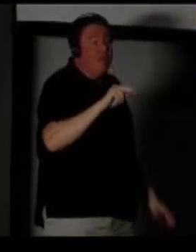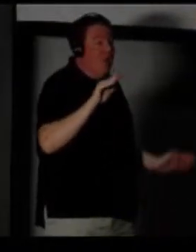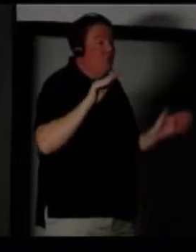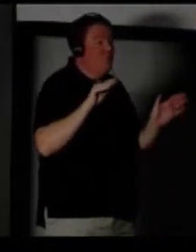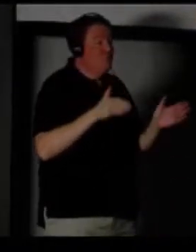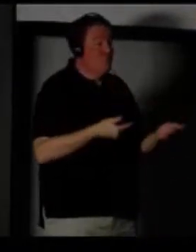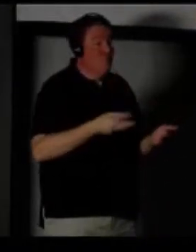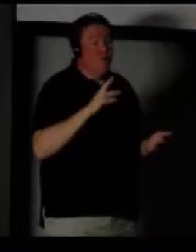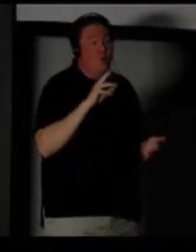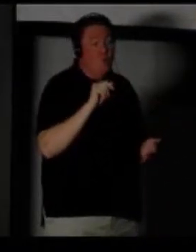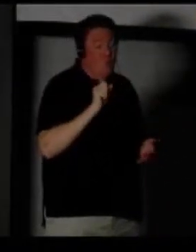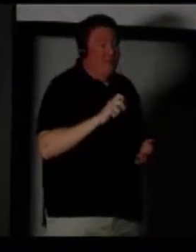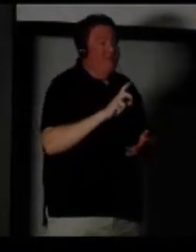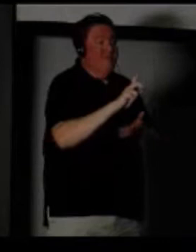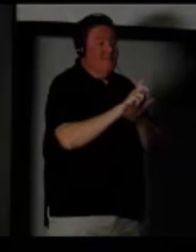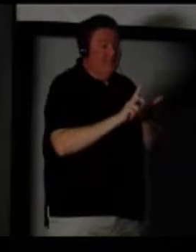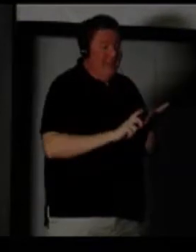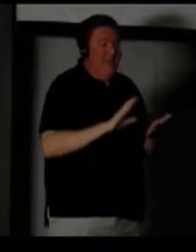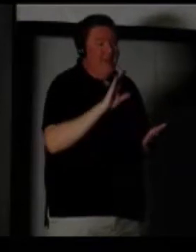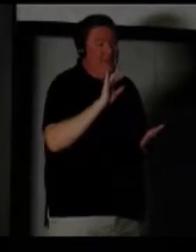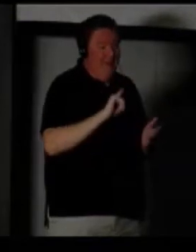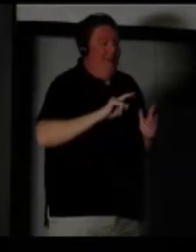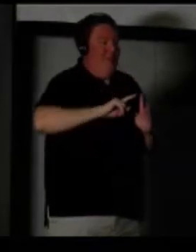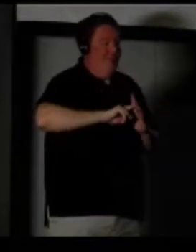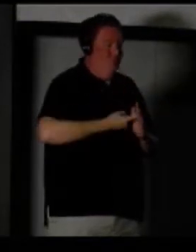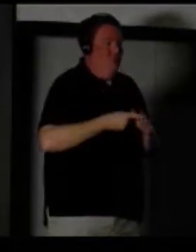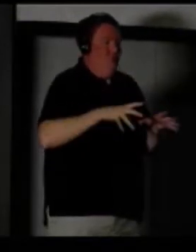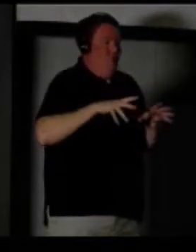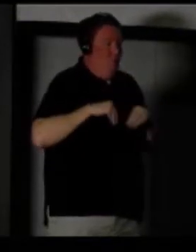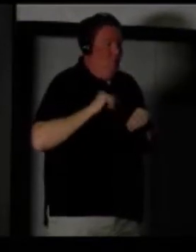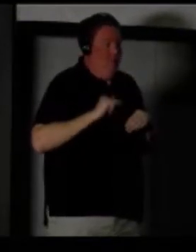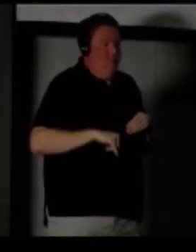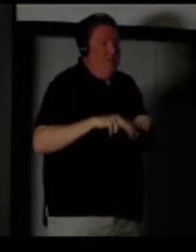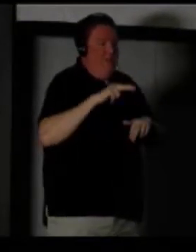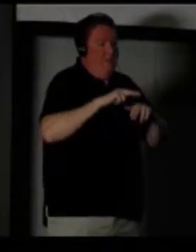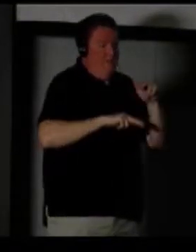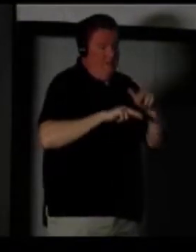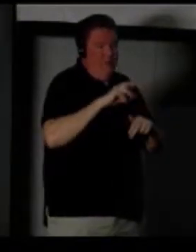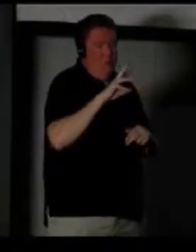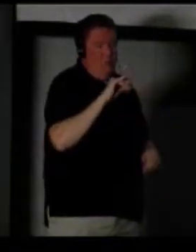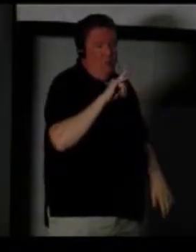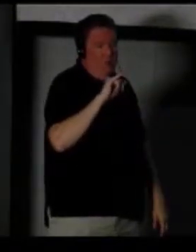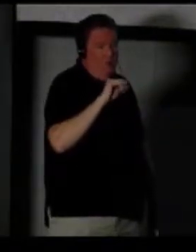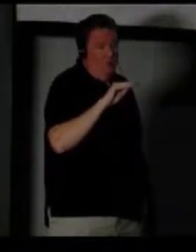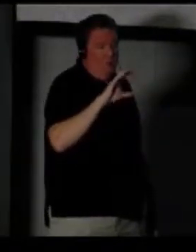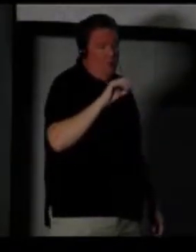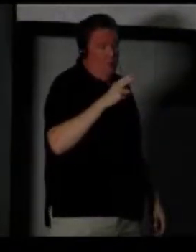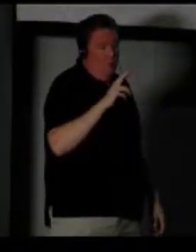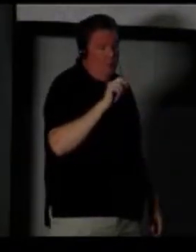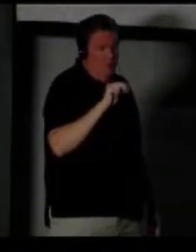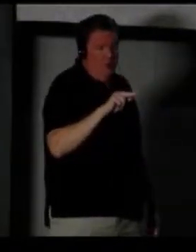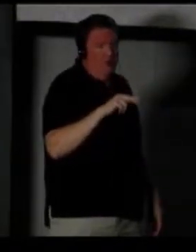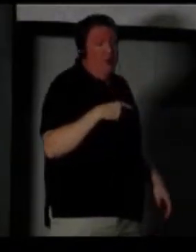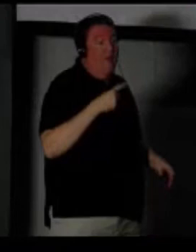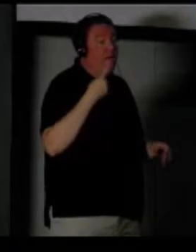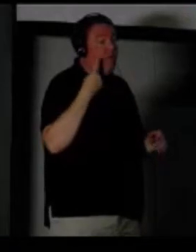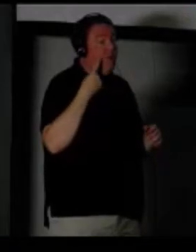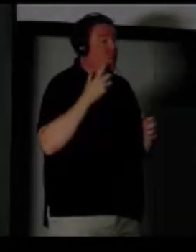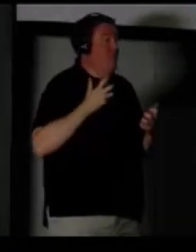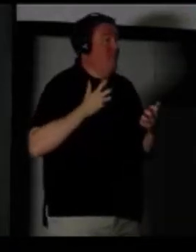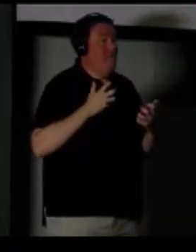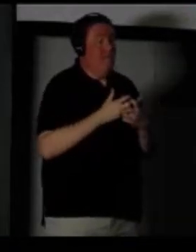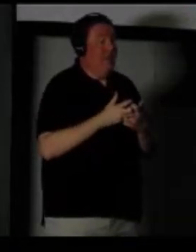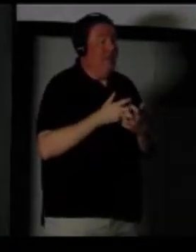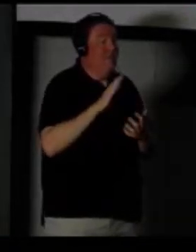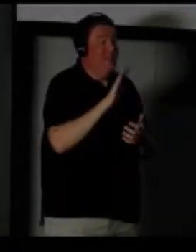had been designed by the original owner of the building, William Corcoran, to feature his marble of the